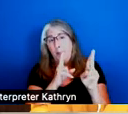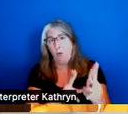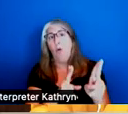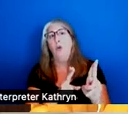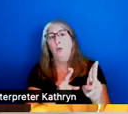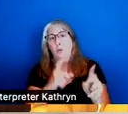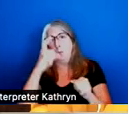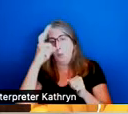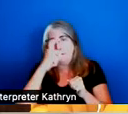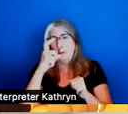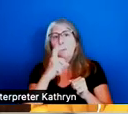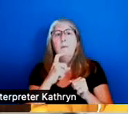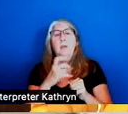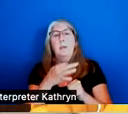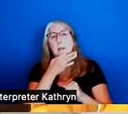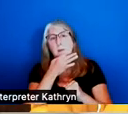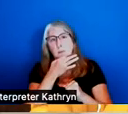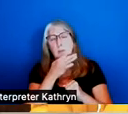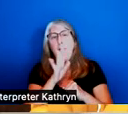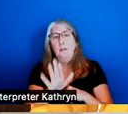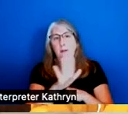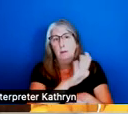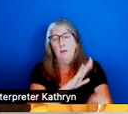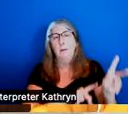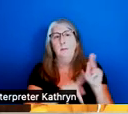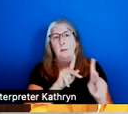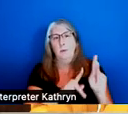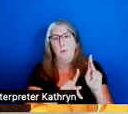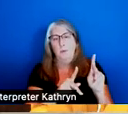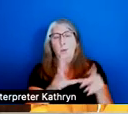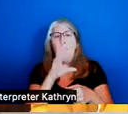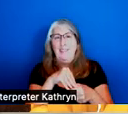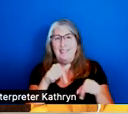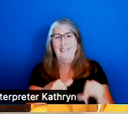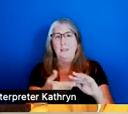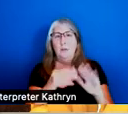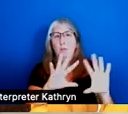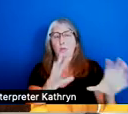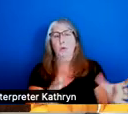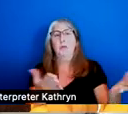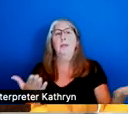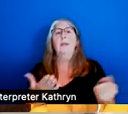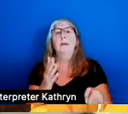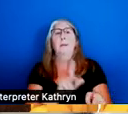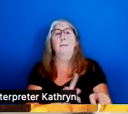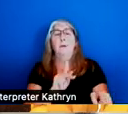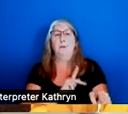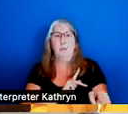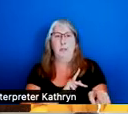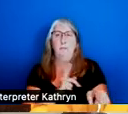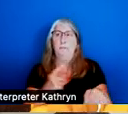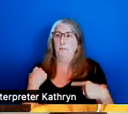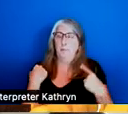the wisdom and expertise that is in our communities. It is here that I personally,